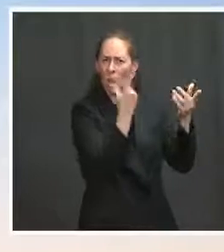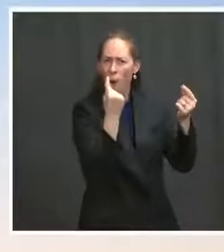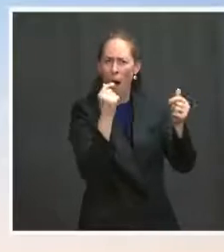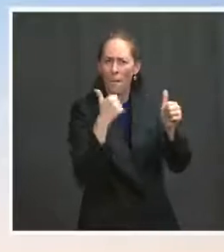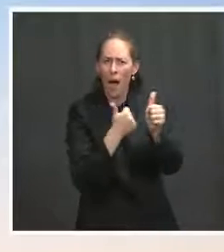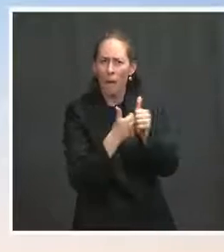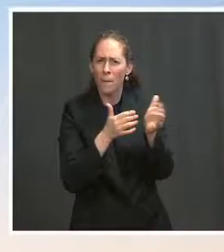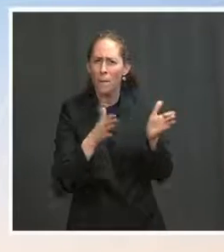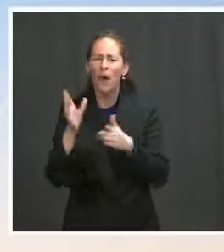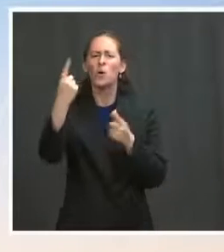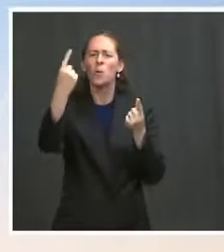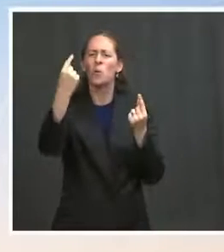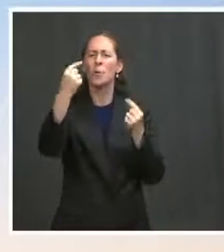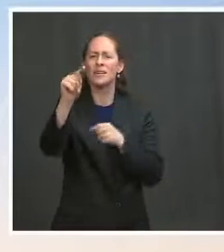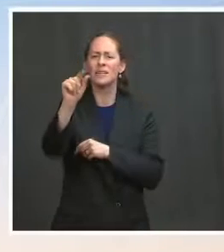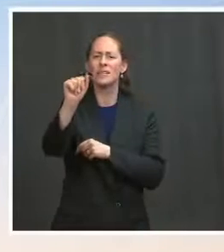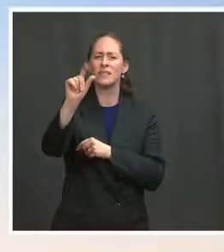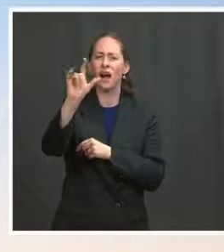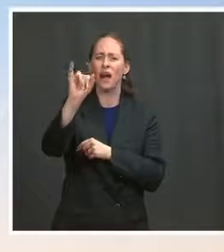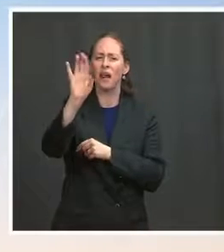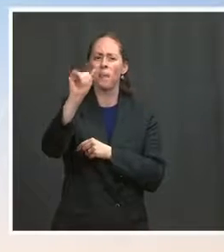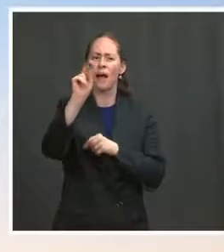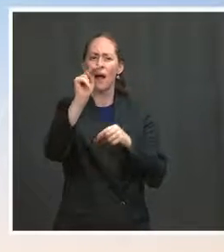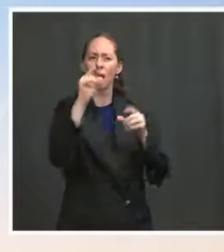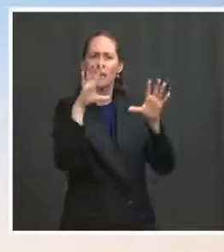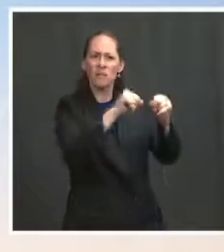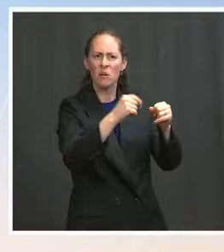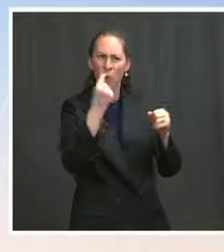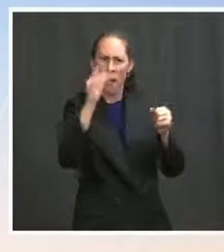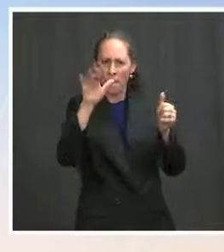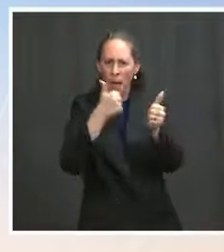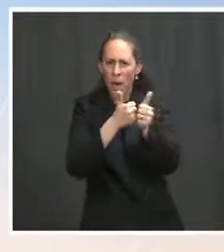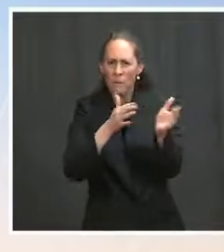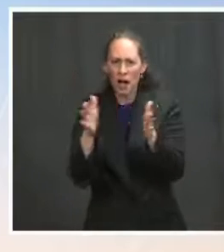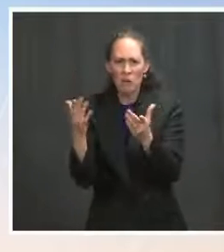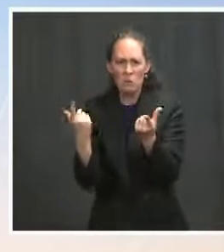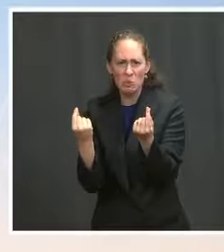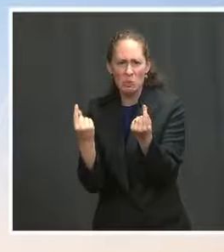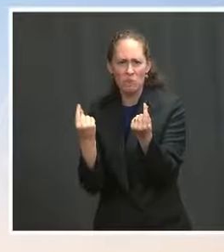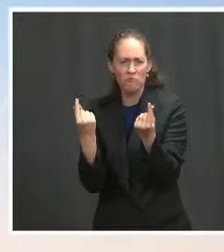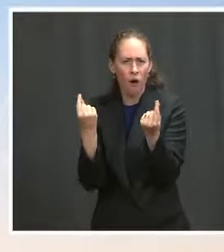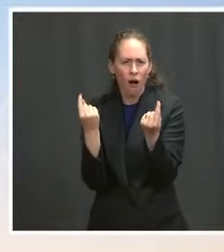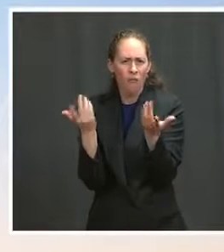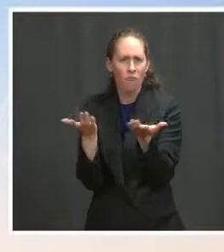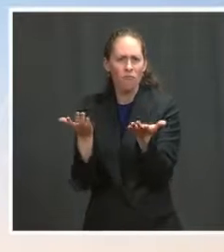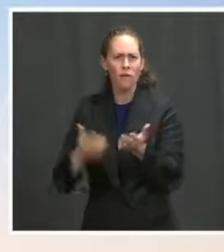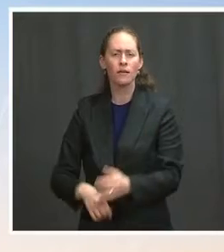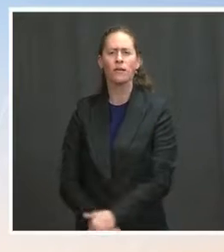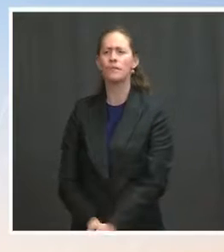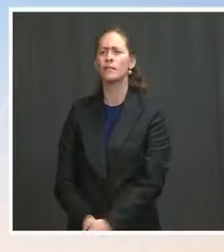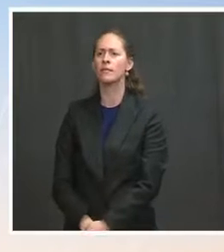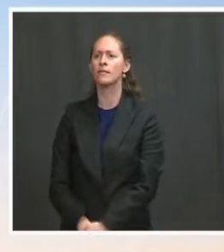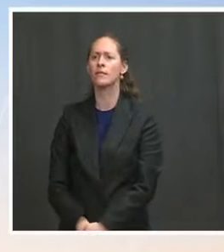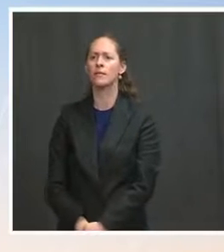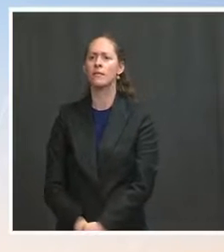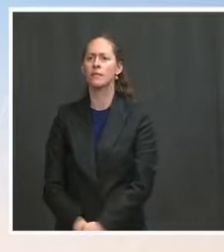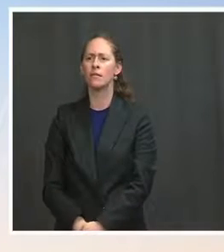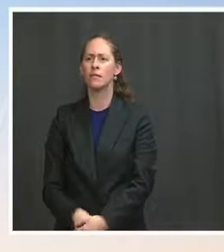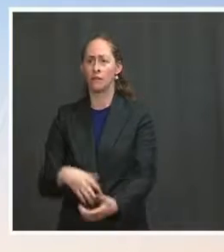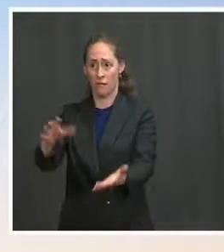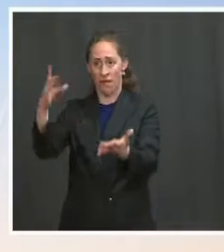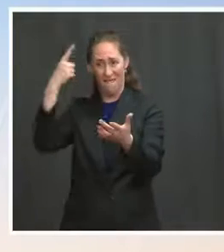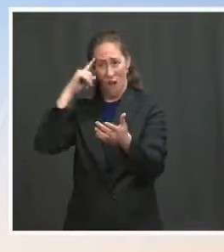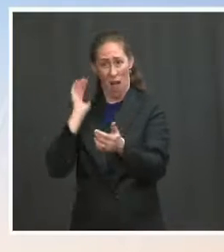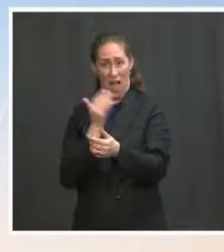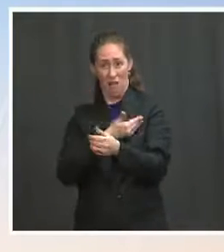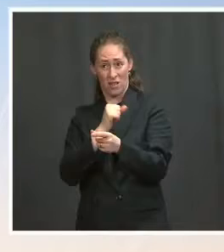you have a contingency, does the administration have a contingency for that? In what regard? Well, what will For you the do? safety of our Well, I men and understand women the